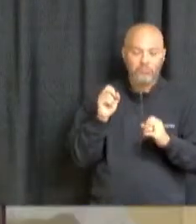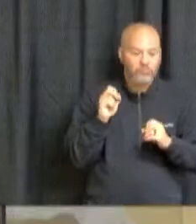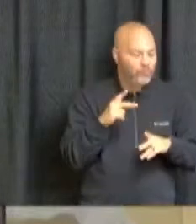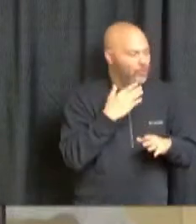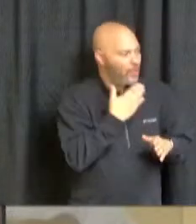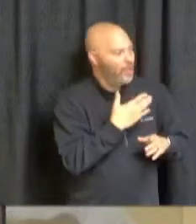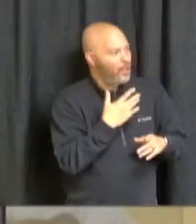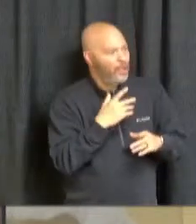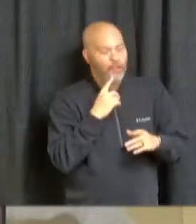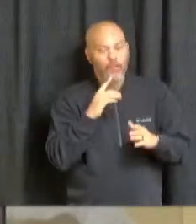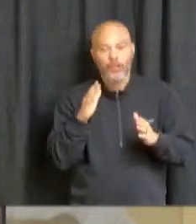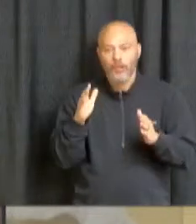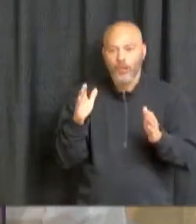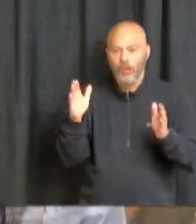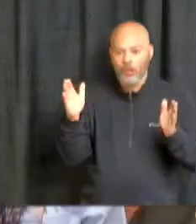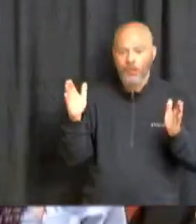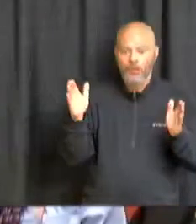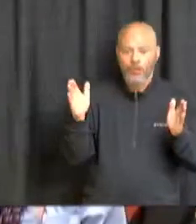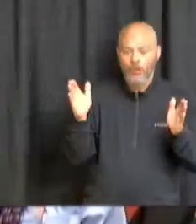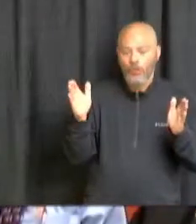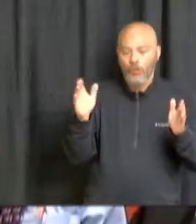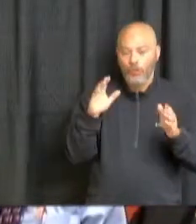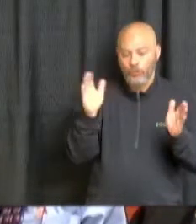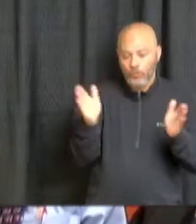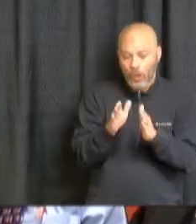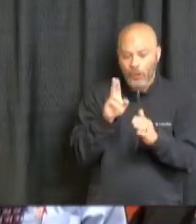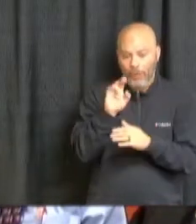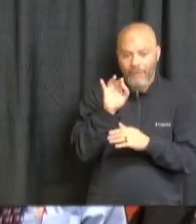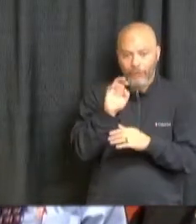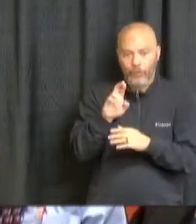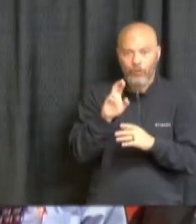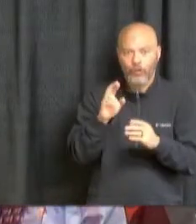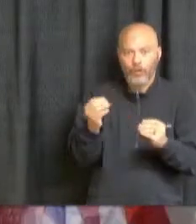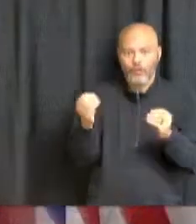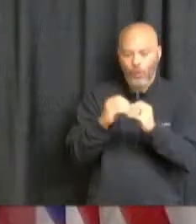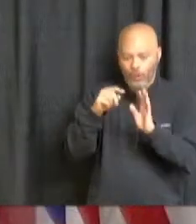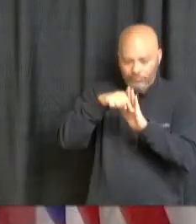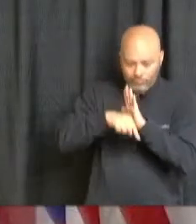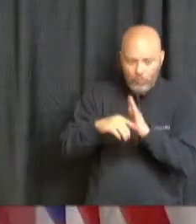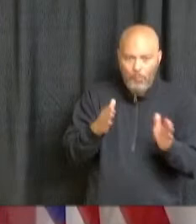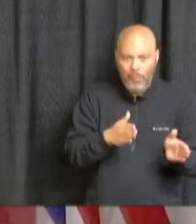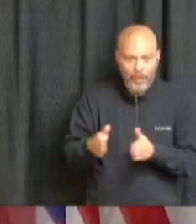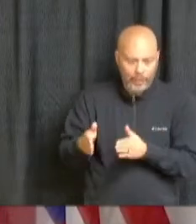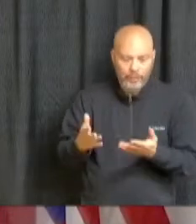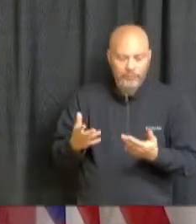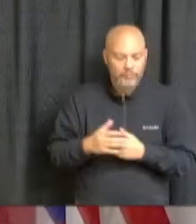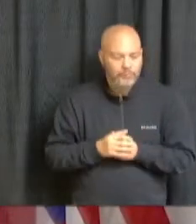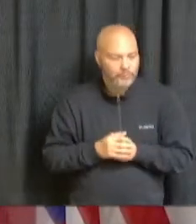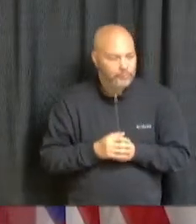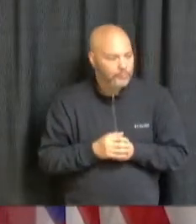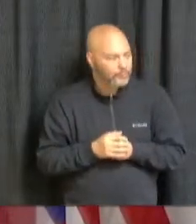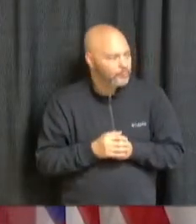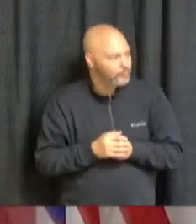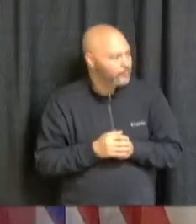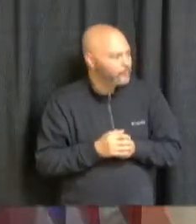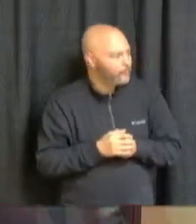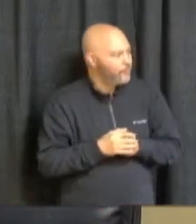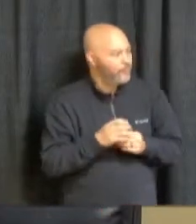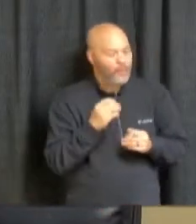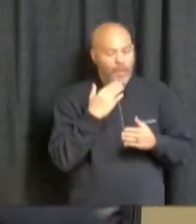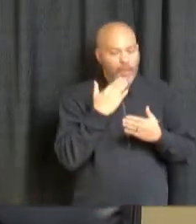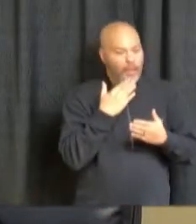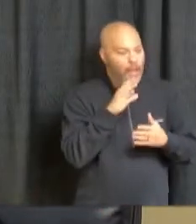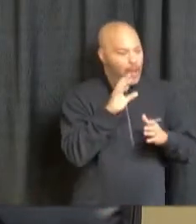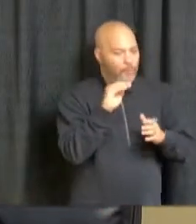smaller buffers require more dense plantings is the difference. Councilperson Smith, Thank you're you, Mayor. recognized. Thank you,